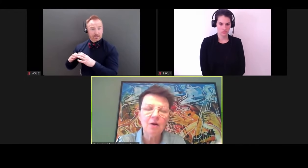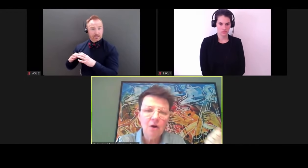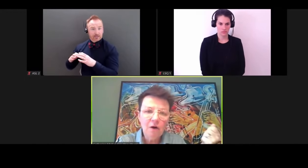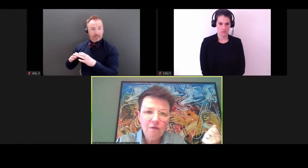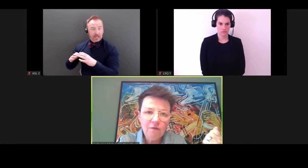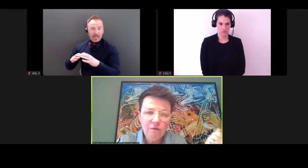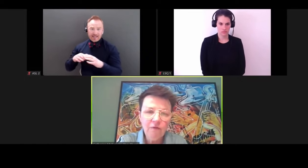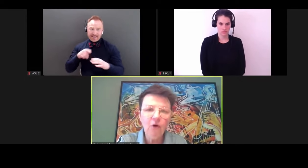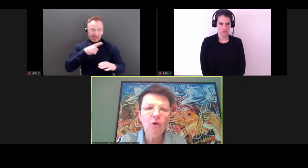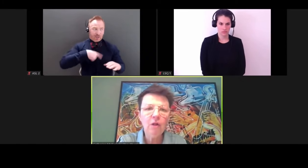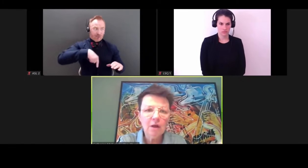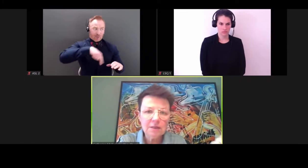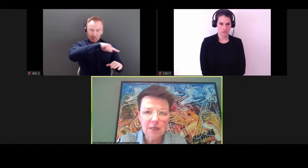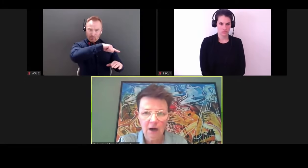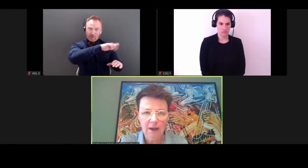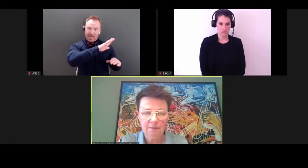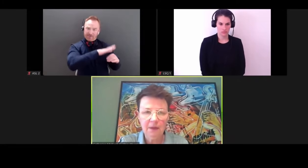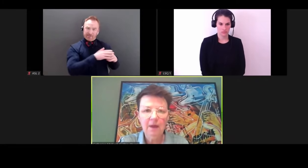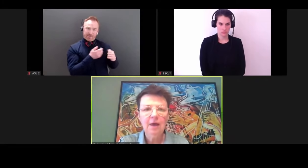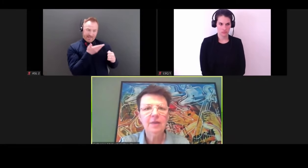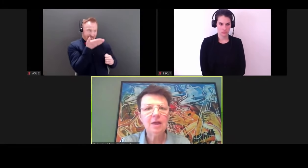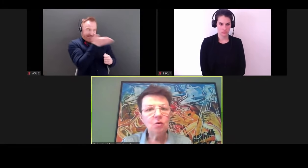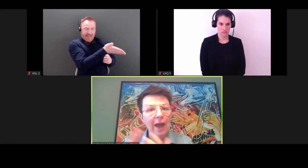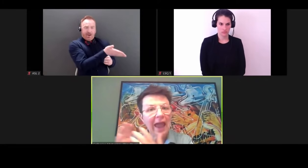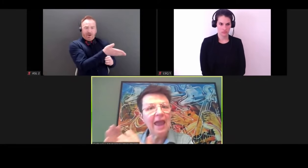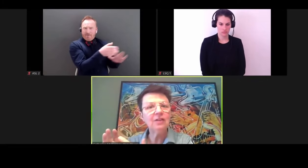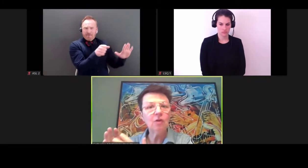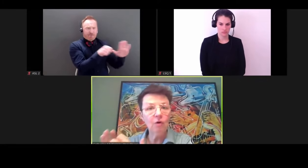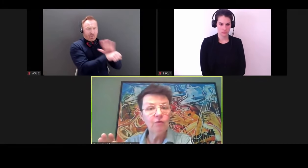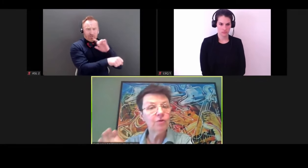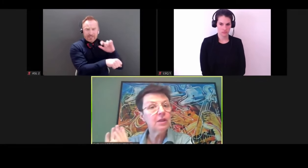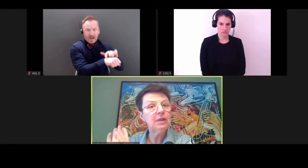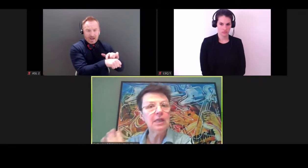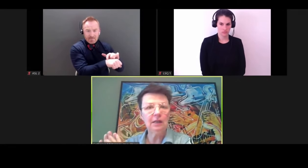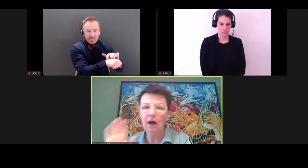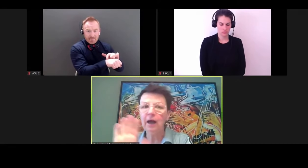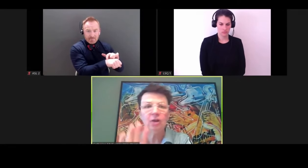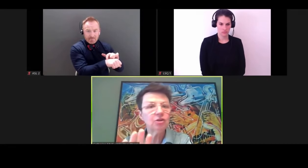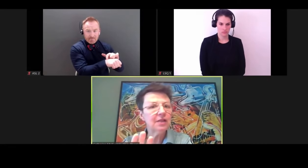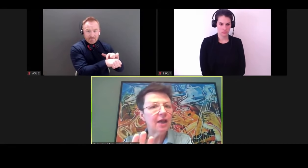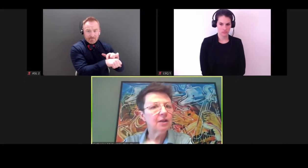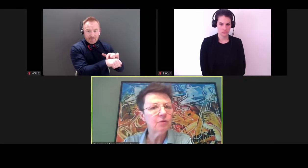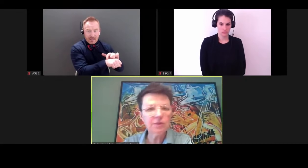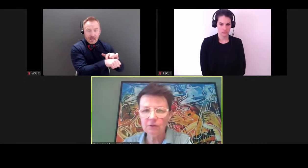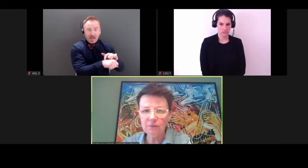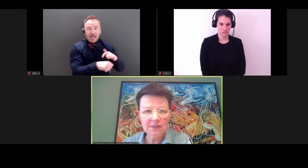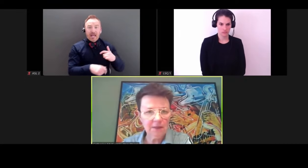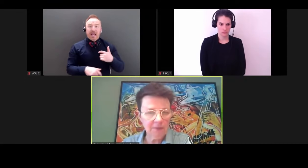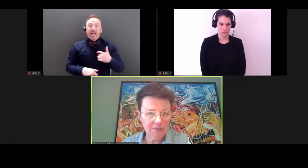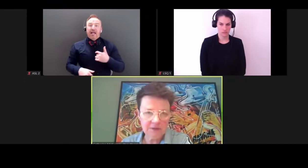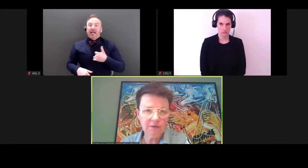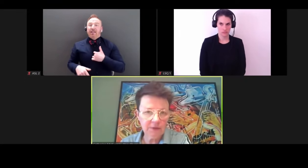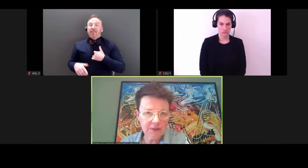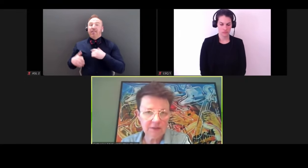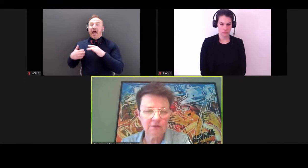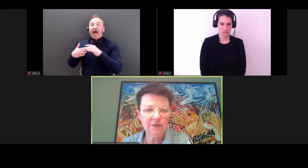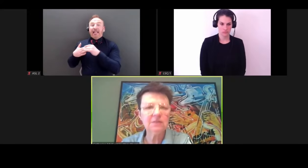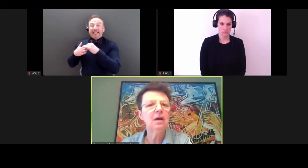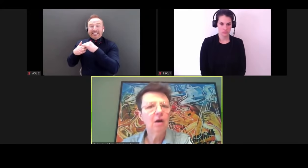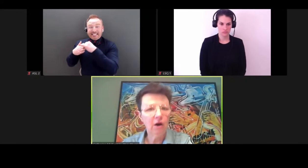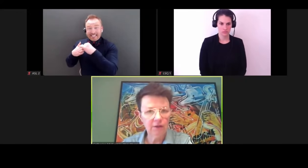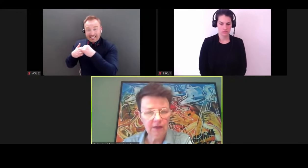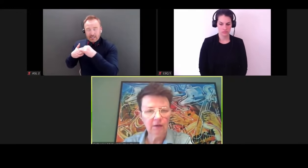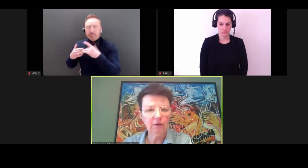there full time, that you hand over the lead. I understand there will still be some members of the police